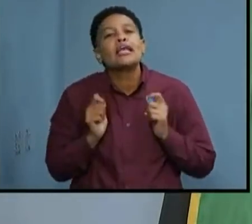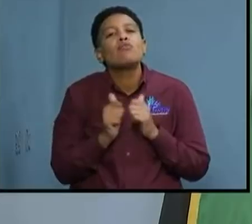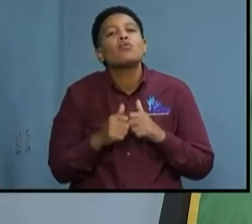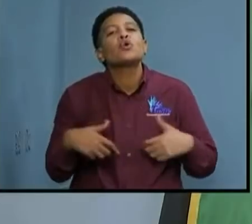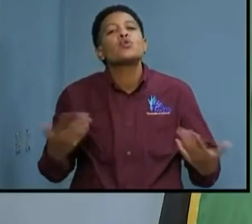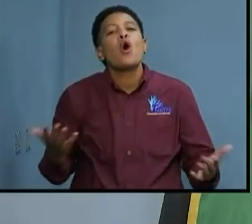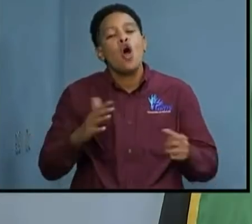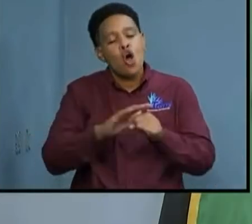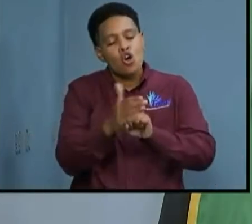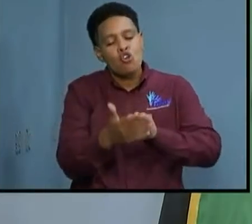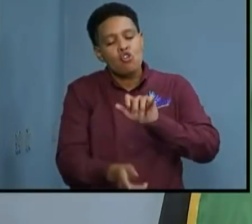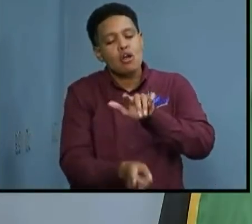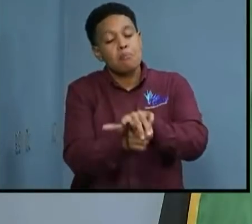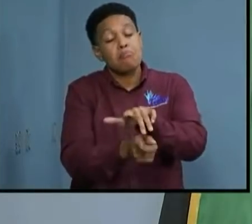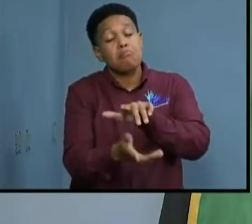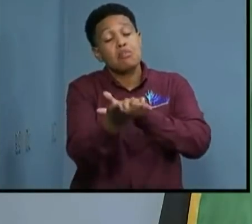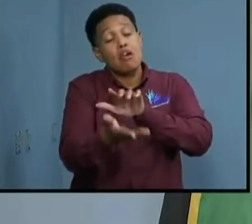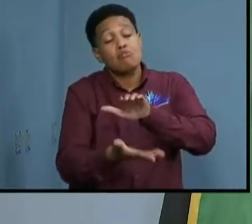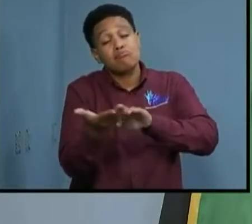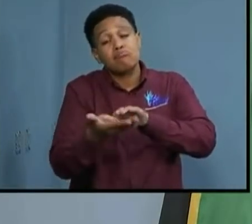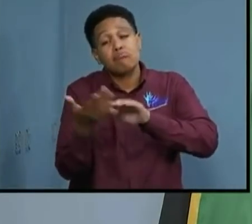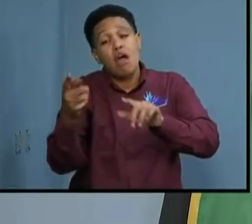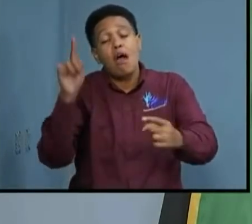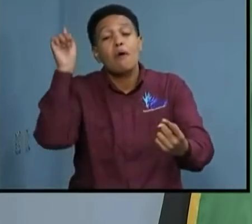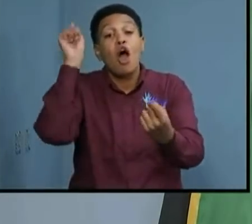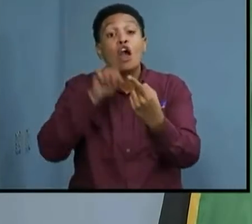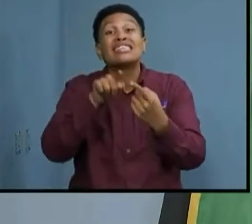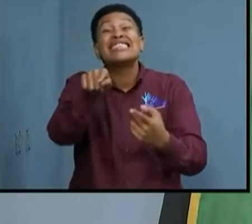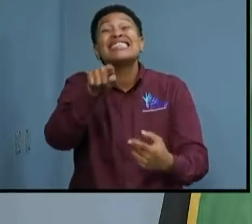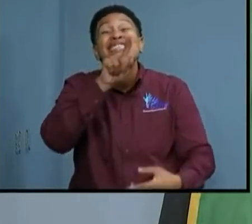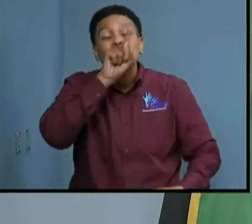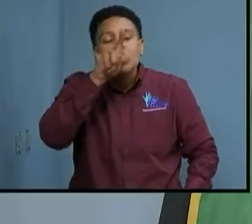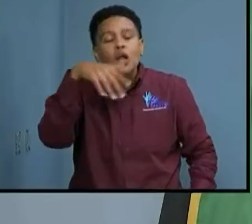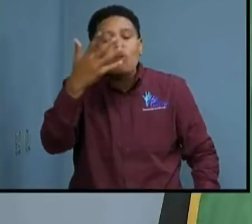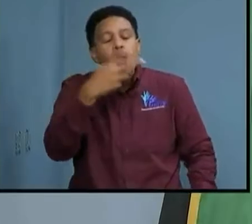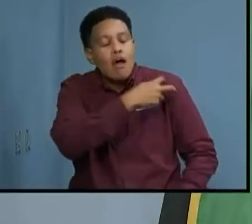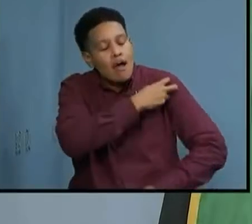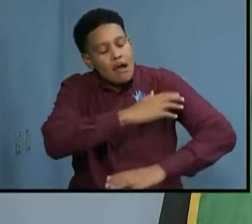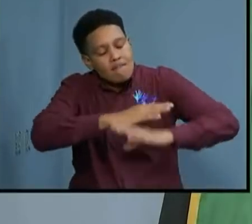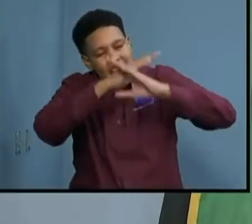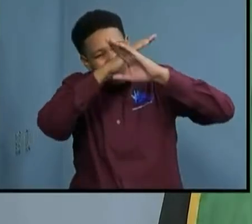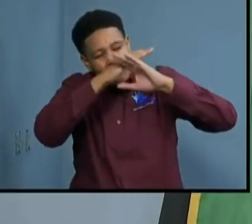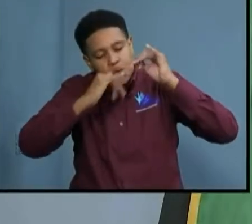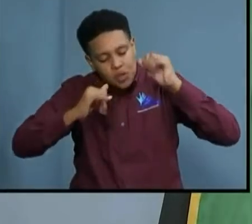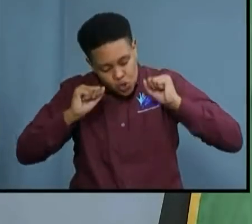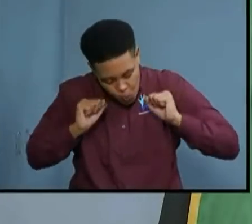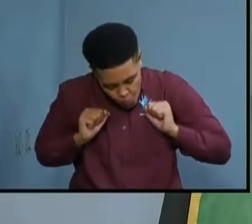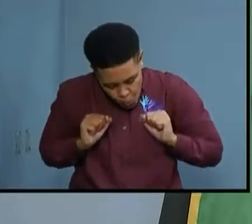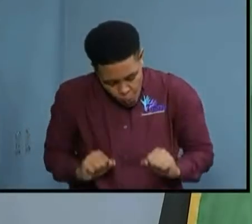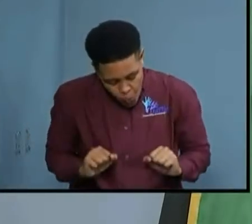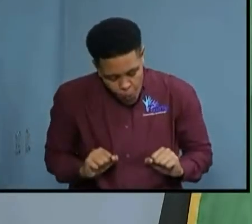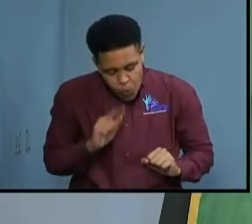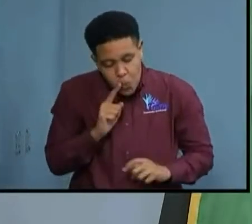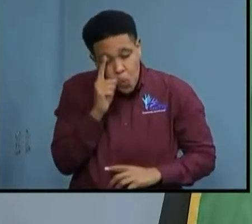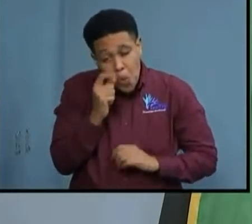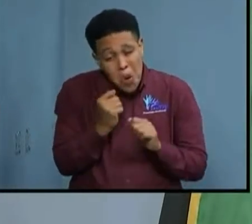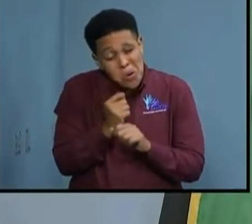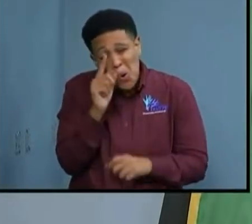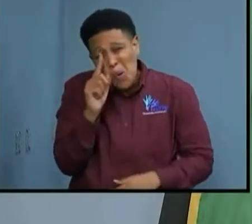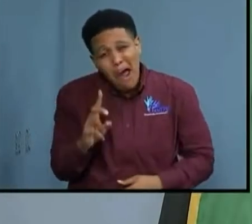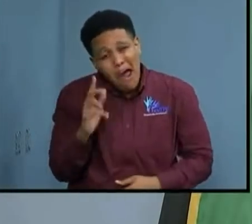the COVID-19 pandemic until there is a vaccine, which could be